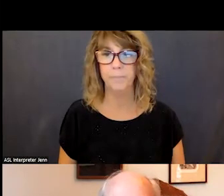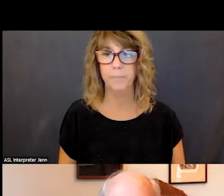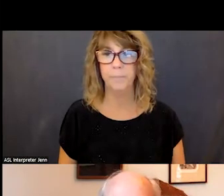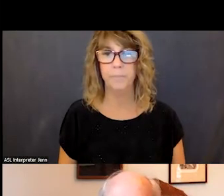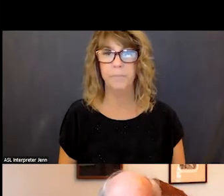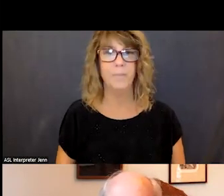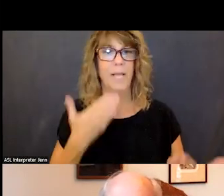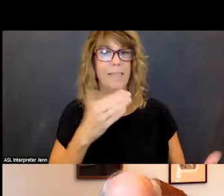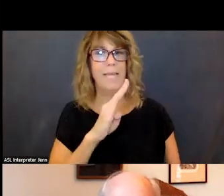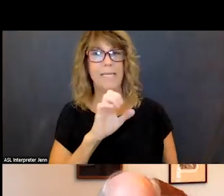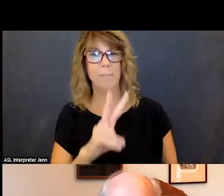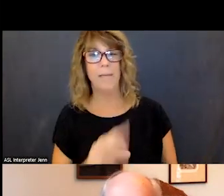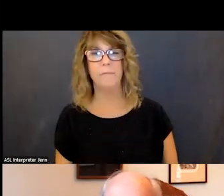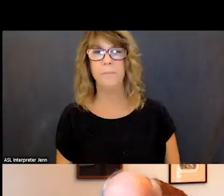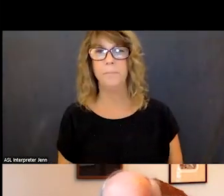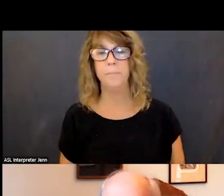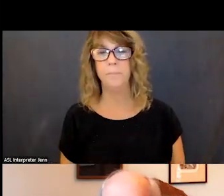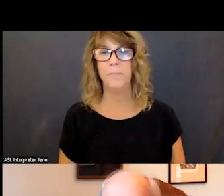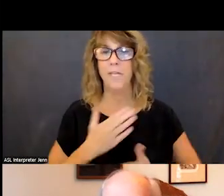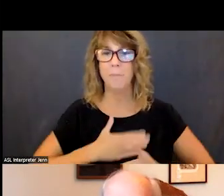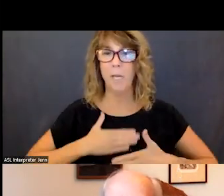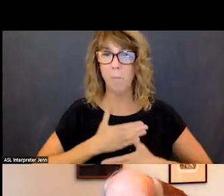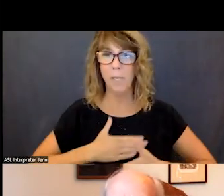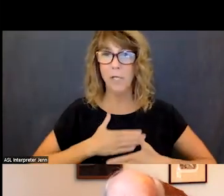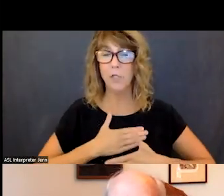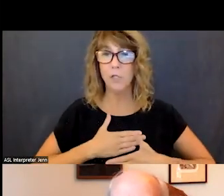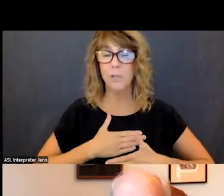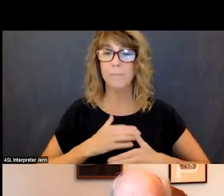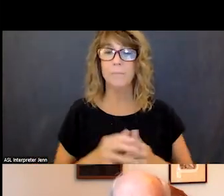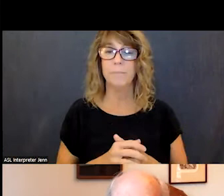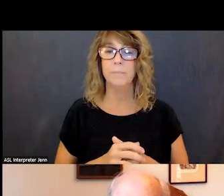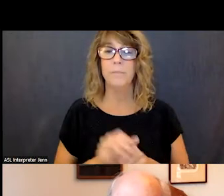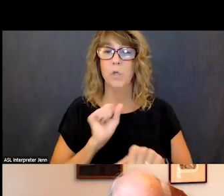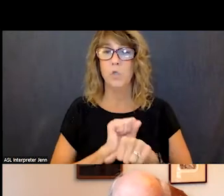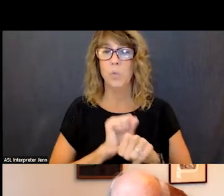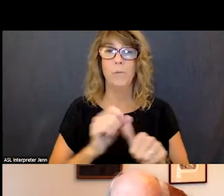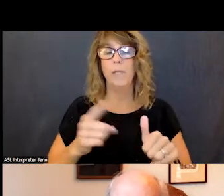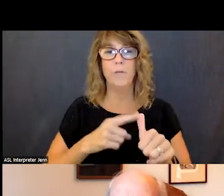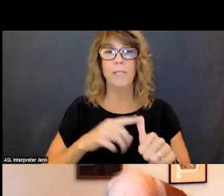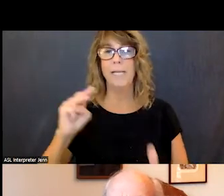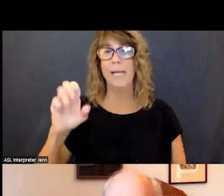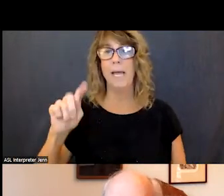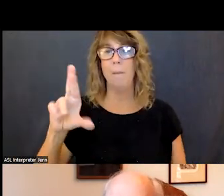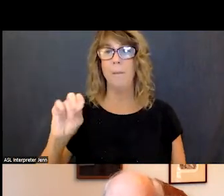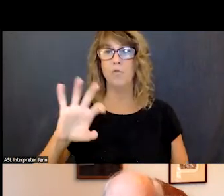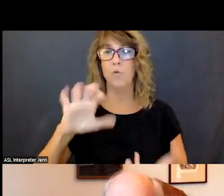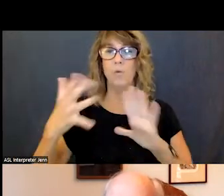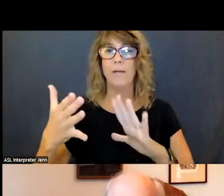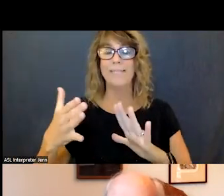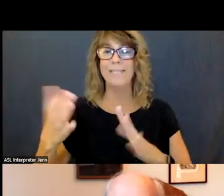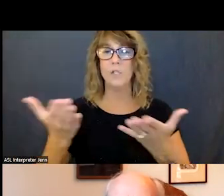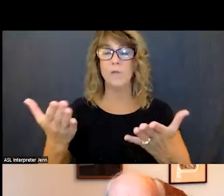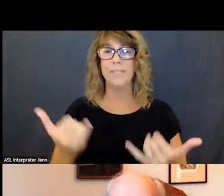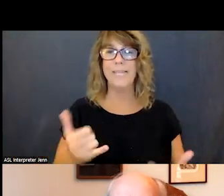Thanks, Bev. It's been a pleasure to work at originally Metro Crisis Services, now Rocky Mountain